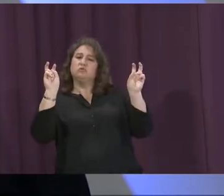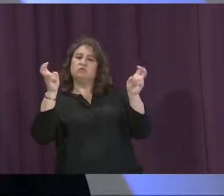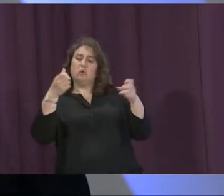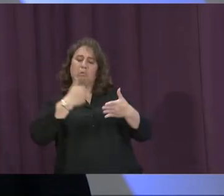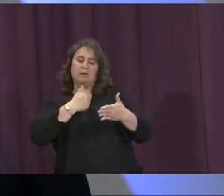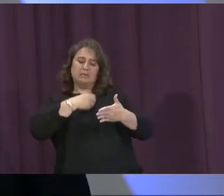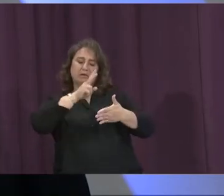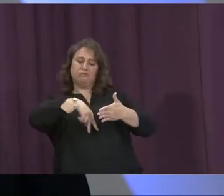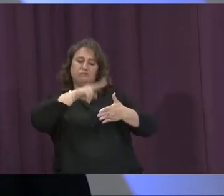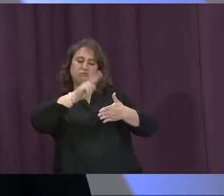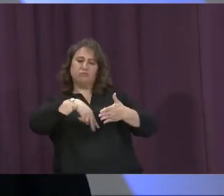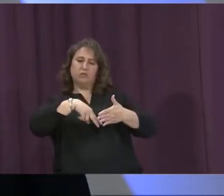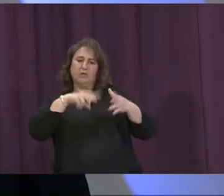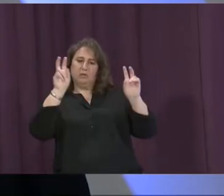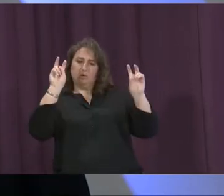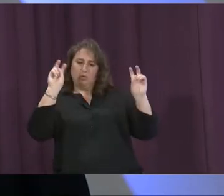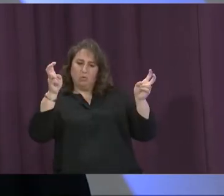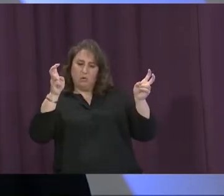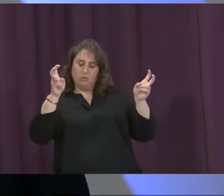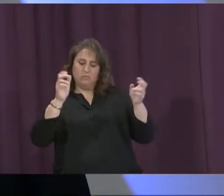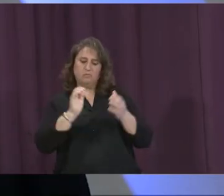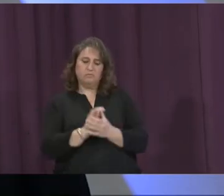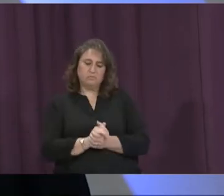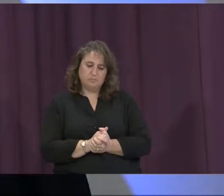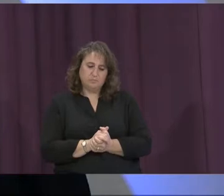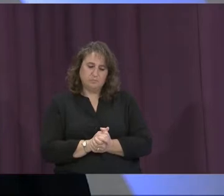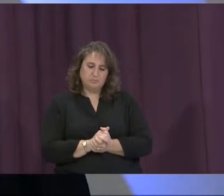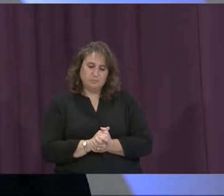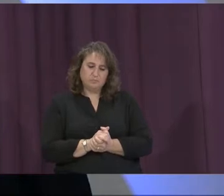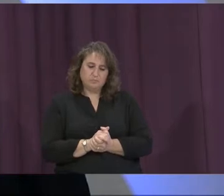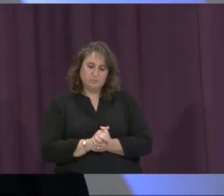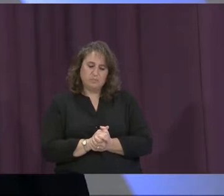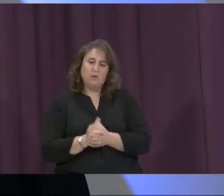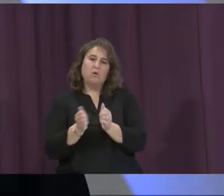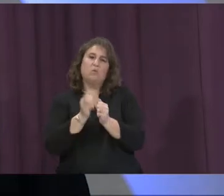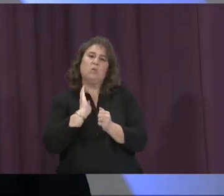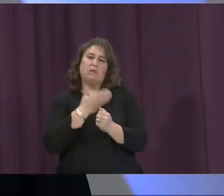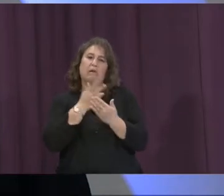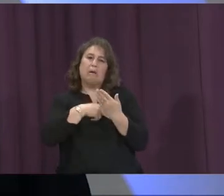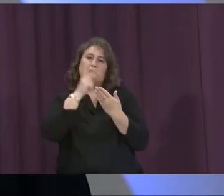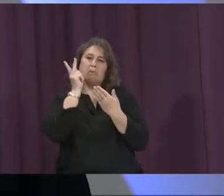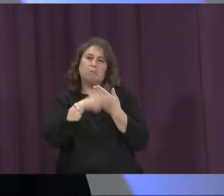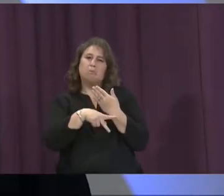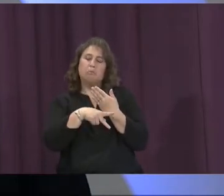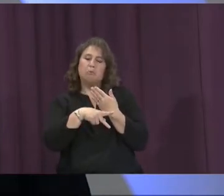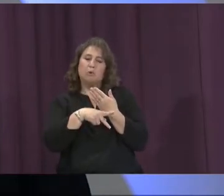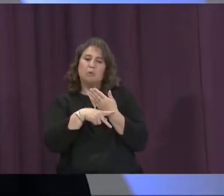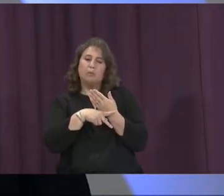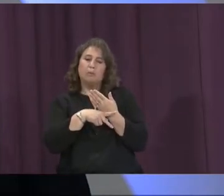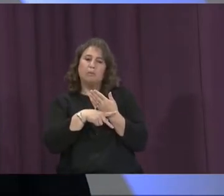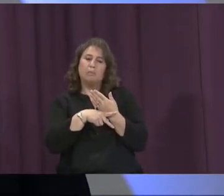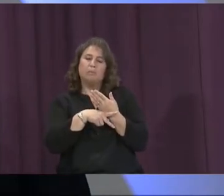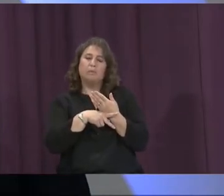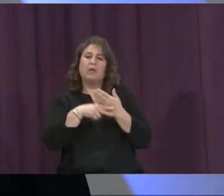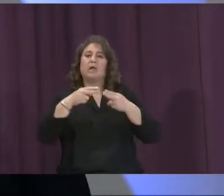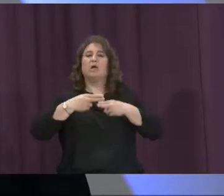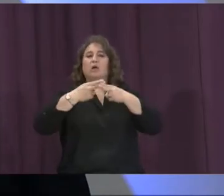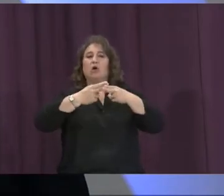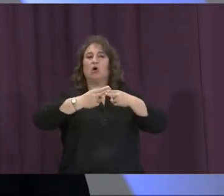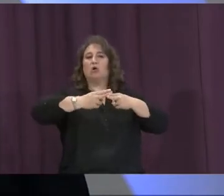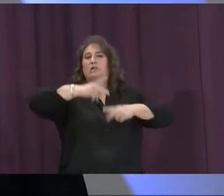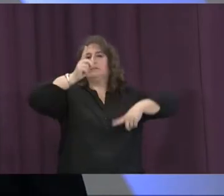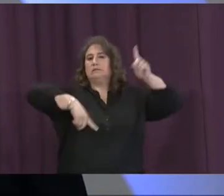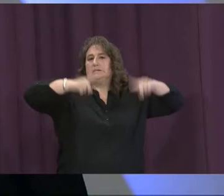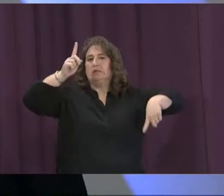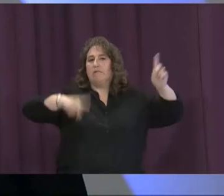the program that we have here. And it's called Diversity Is.